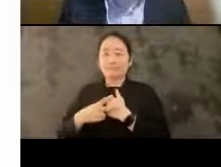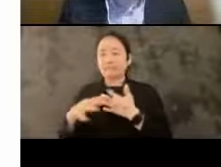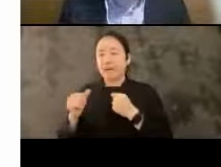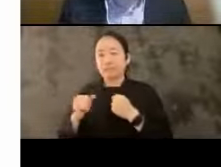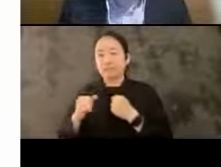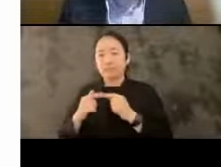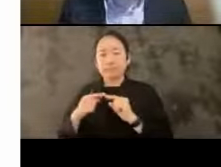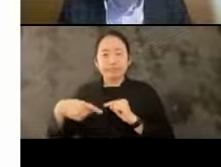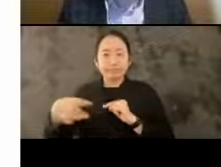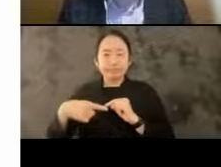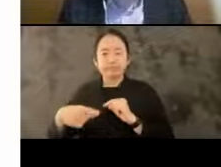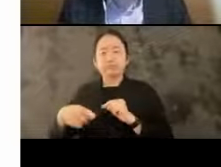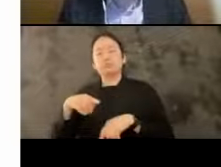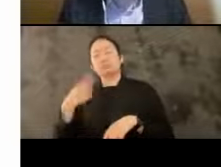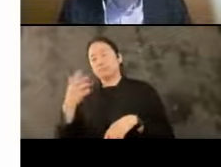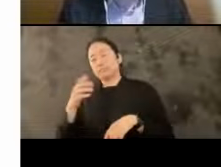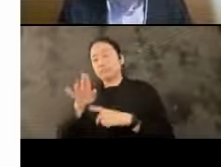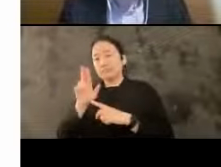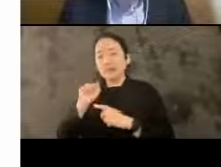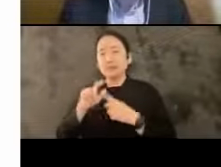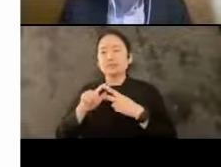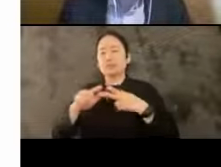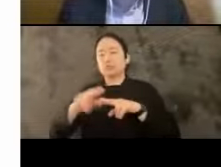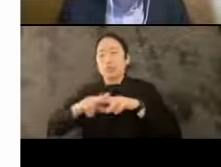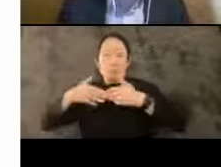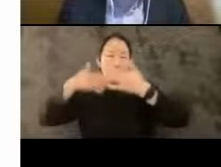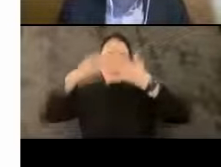Where the buses or trains or whatever, they would be